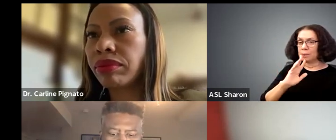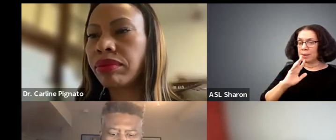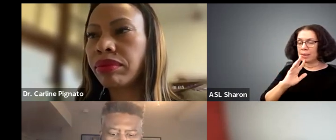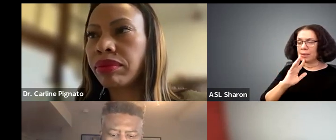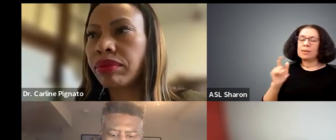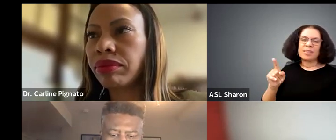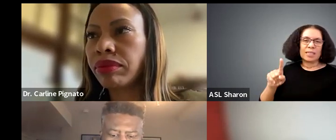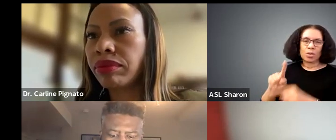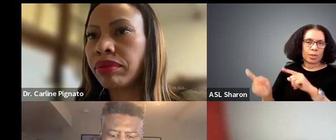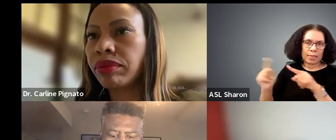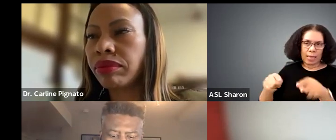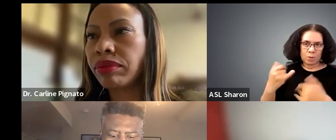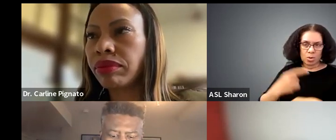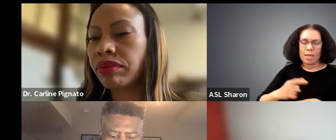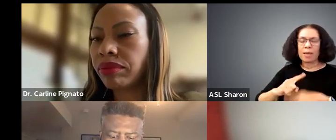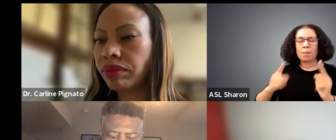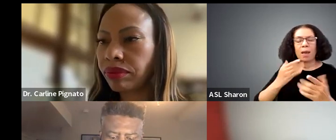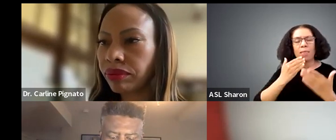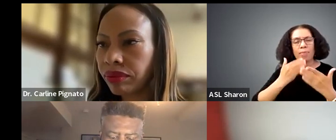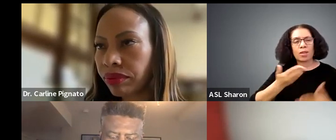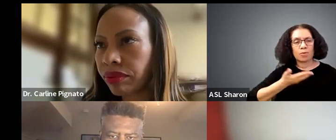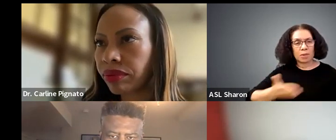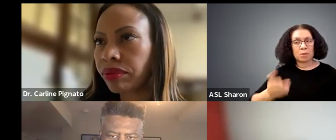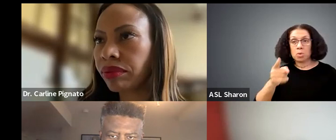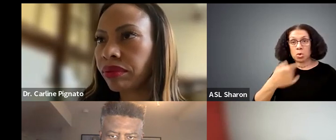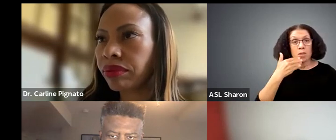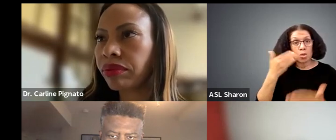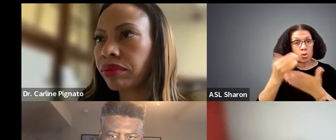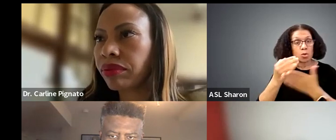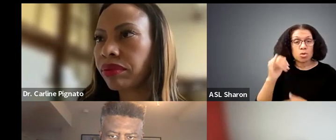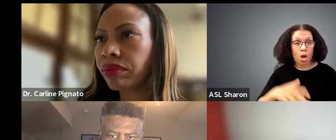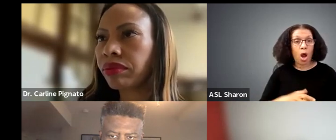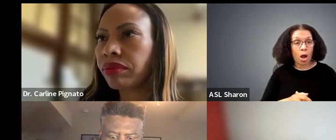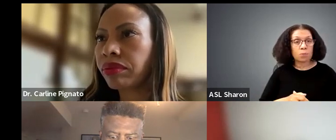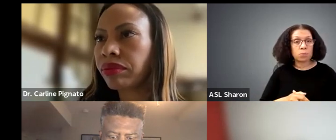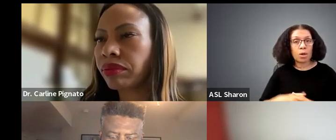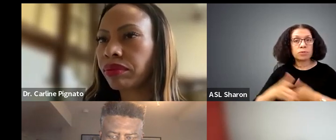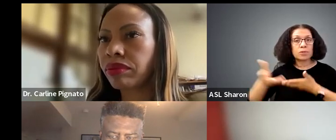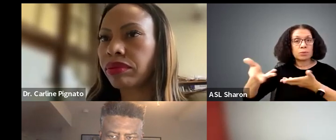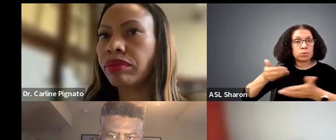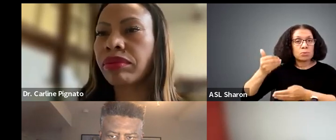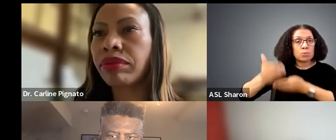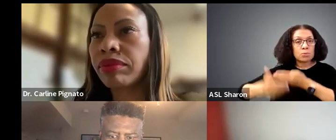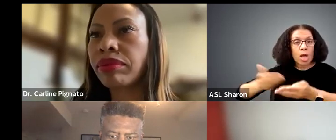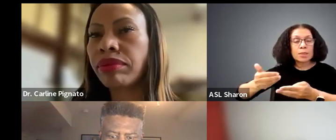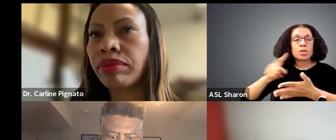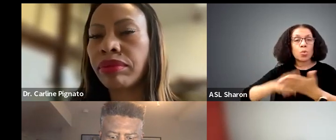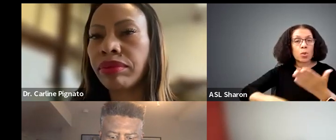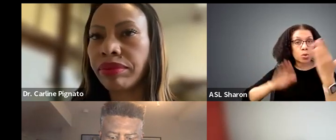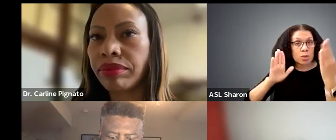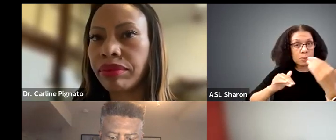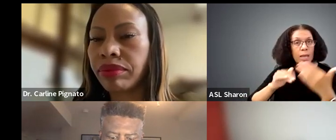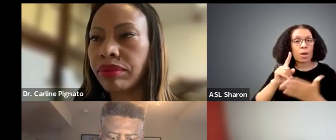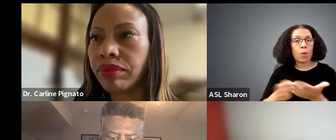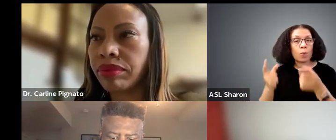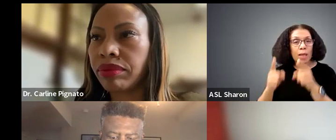family. Correct. But thank you for having us. You've done a very thorough job of laying out the engagement process, which is, I think,